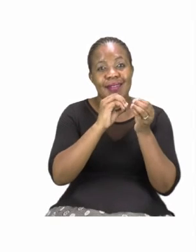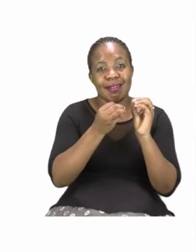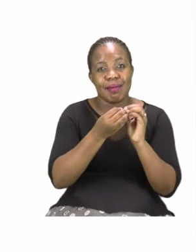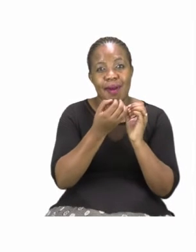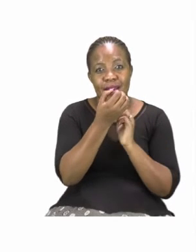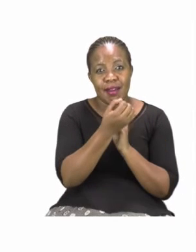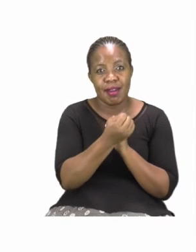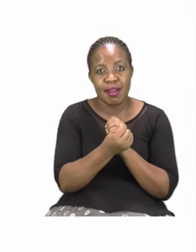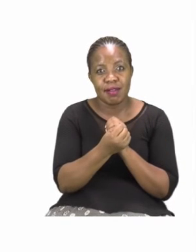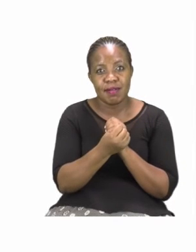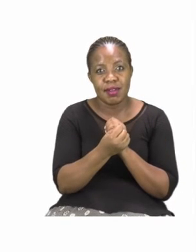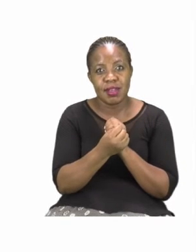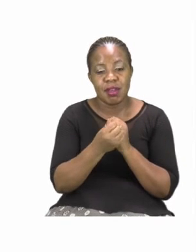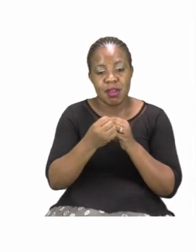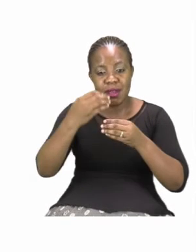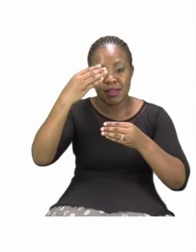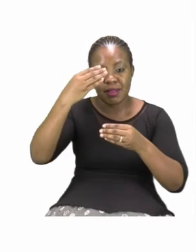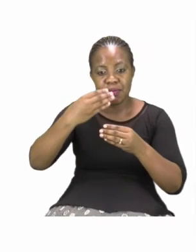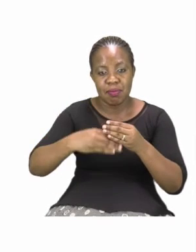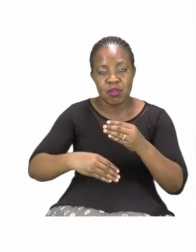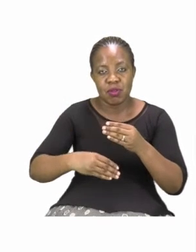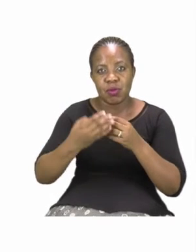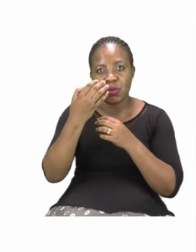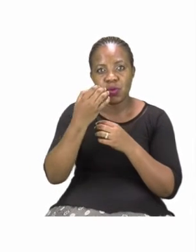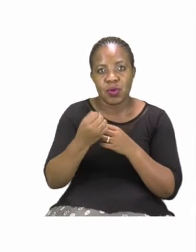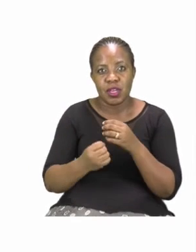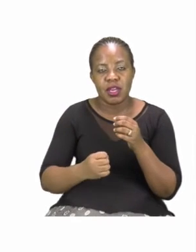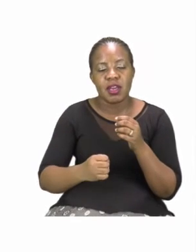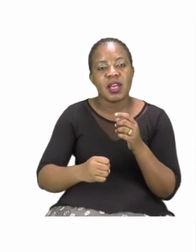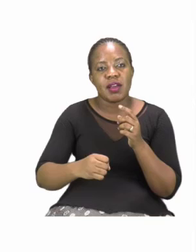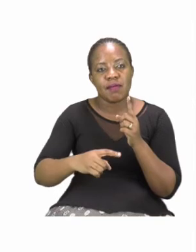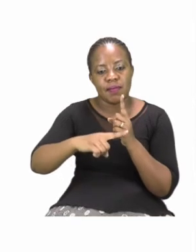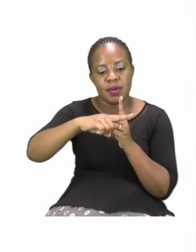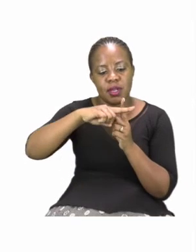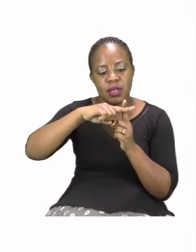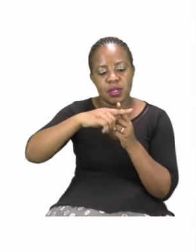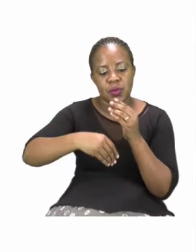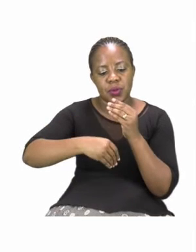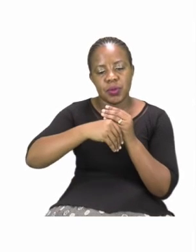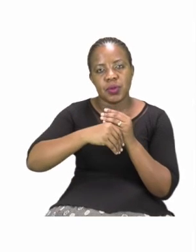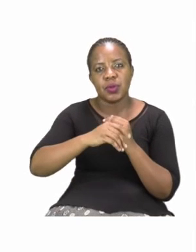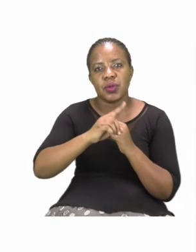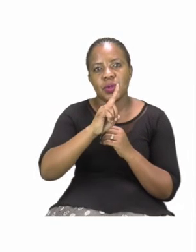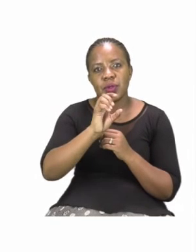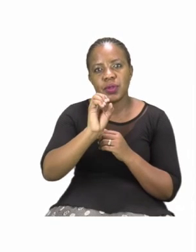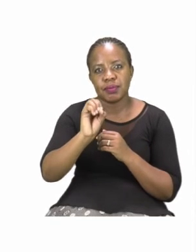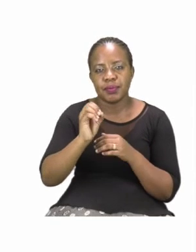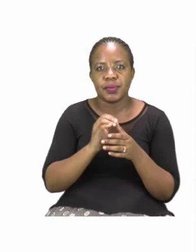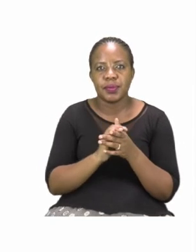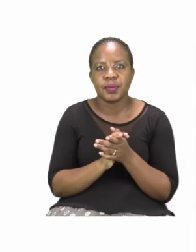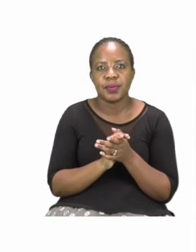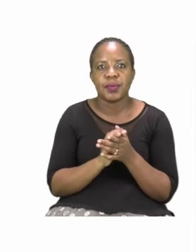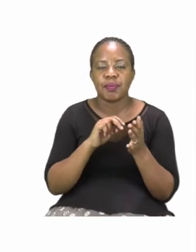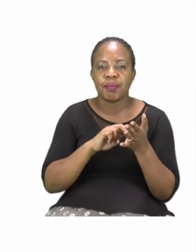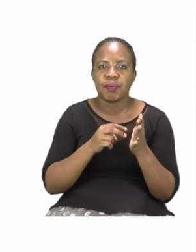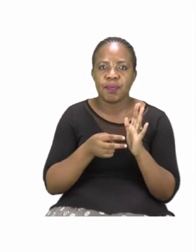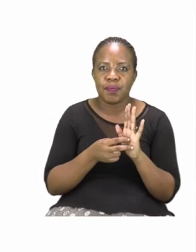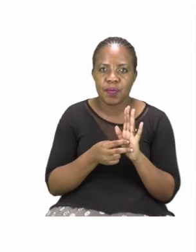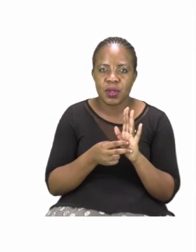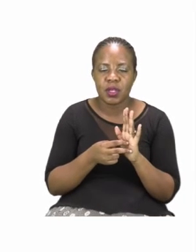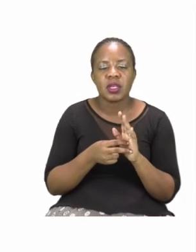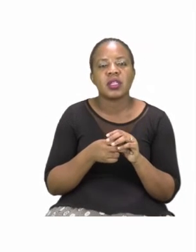like... I'm like, friends, is that really fair? Friends, I don't even have time to swallow my saliva. I'm